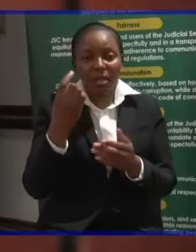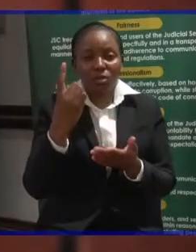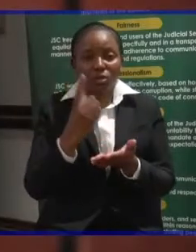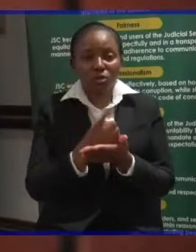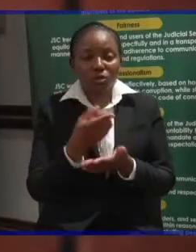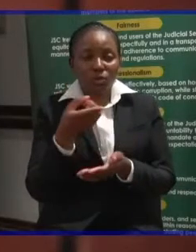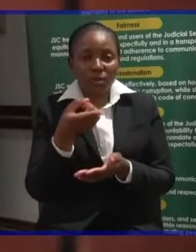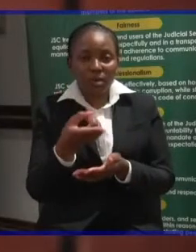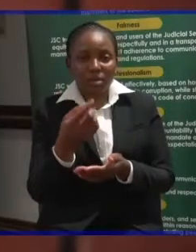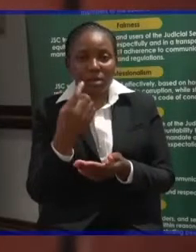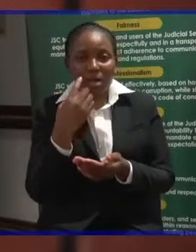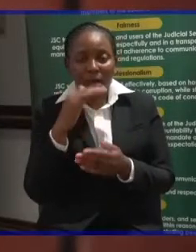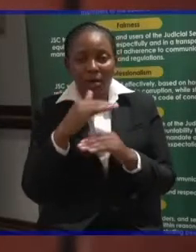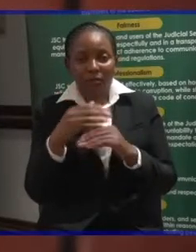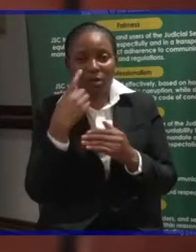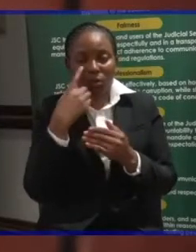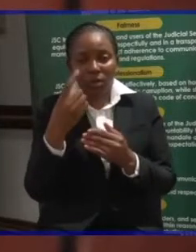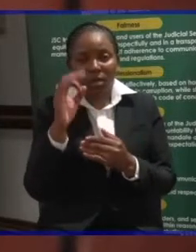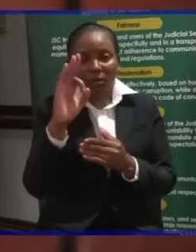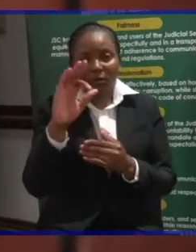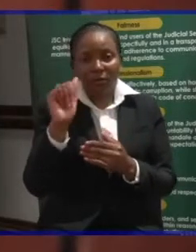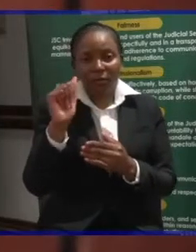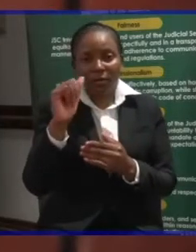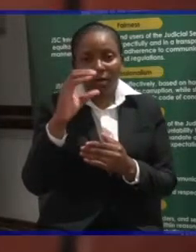conclusion after looking at the facts.